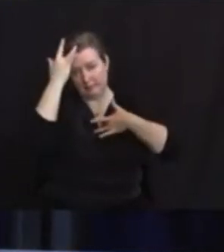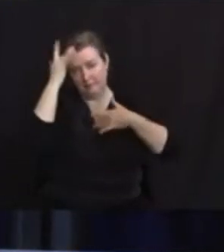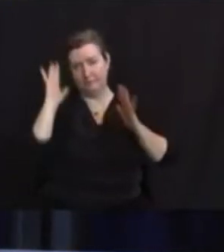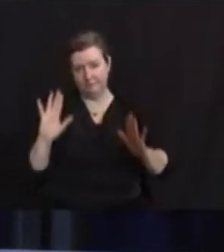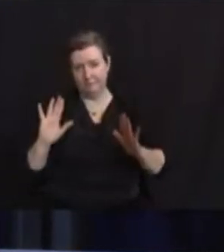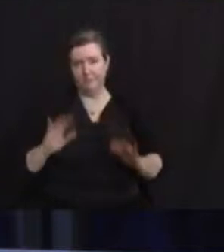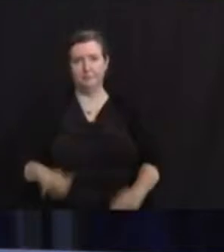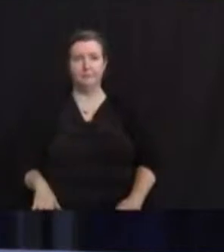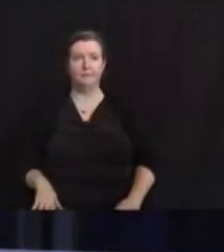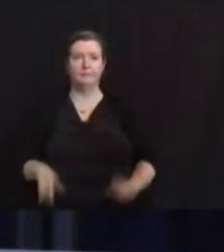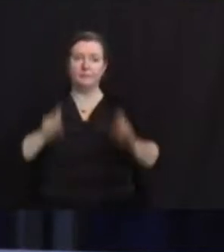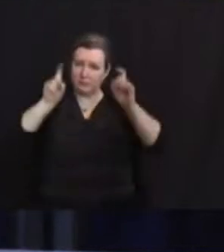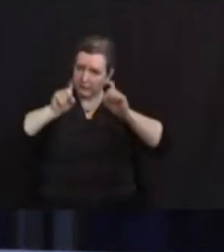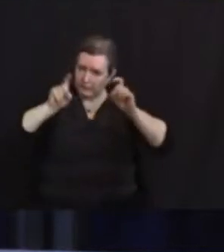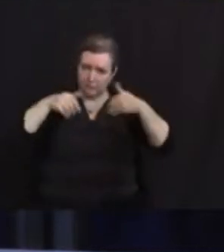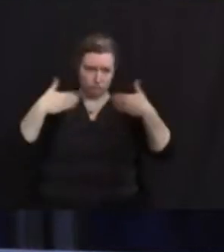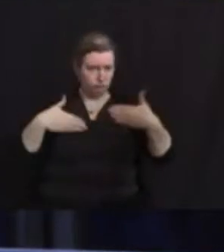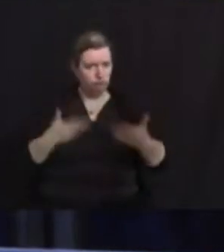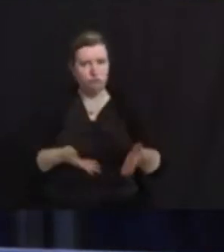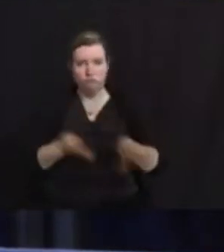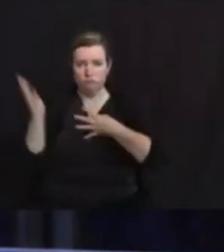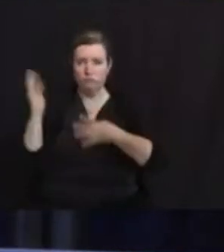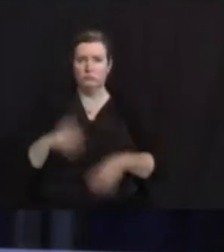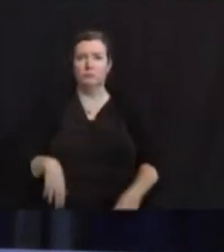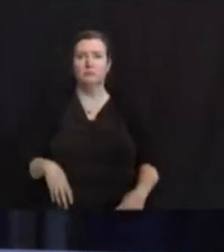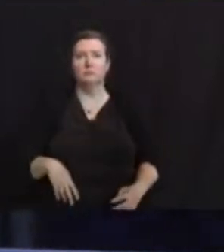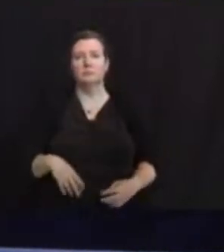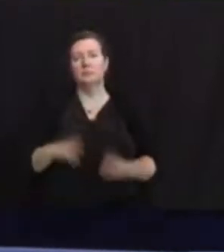and download the COVID New Jersey app.